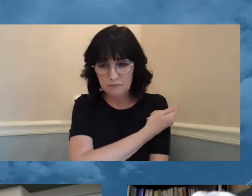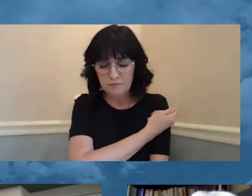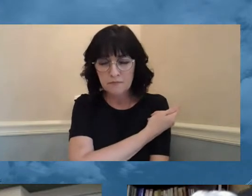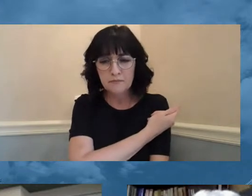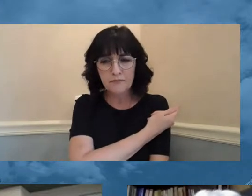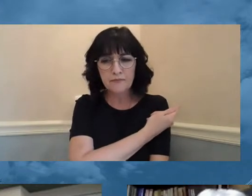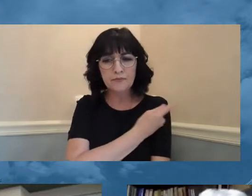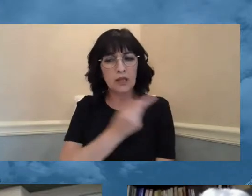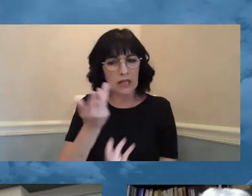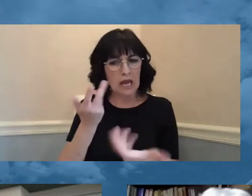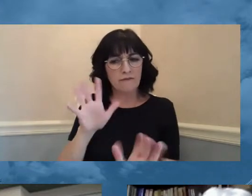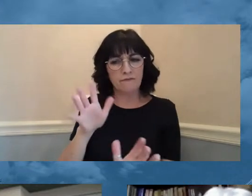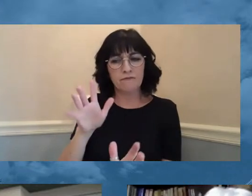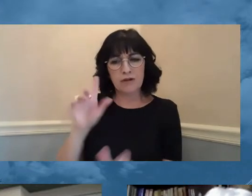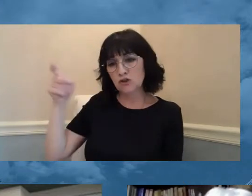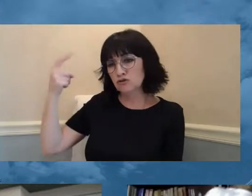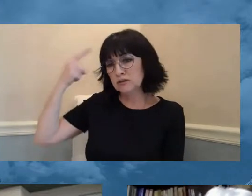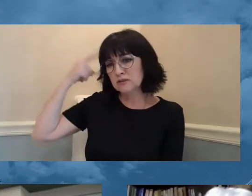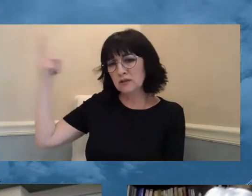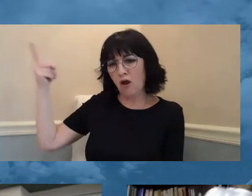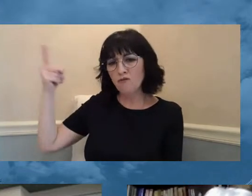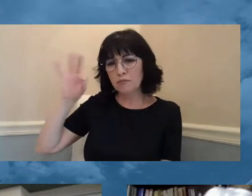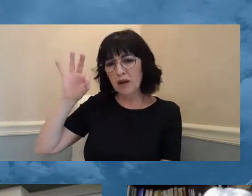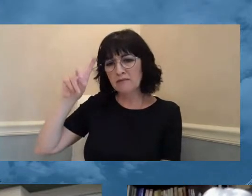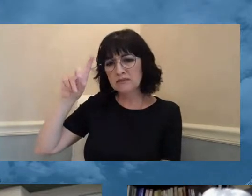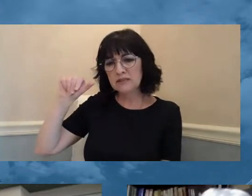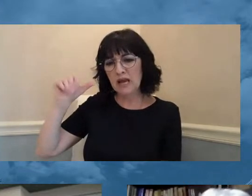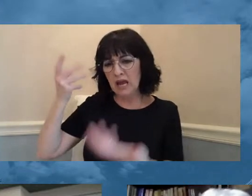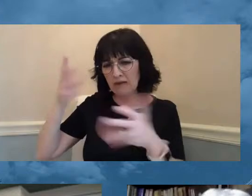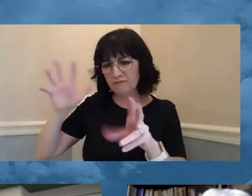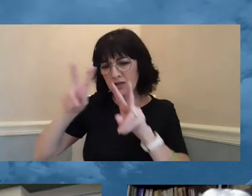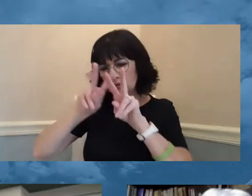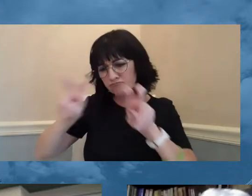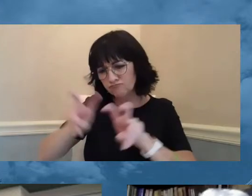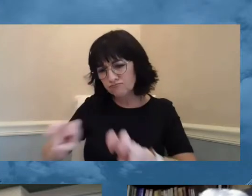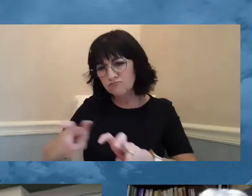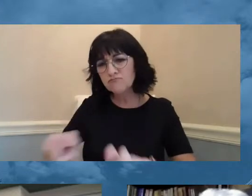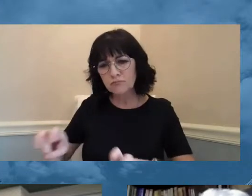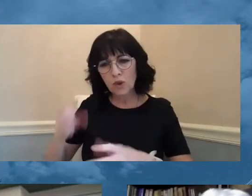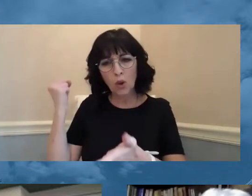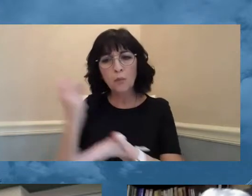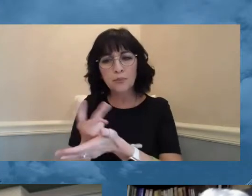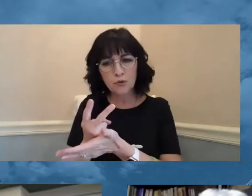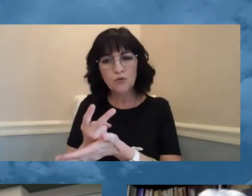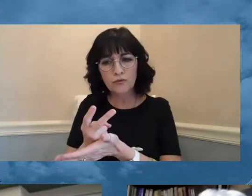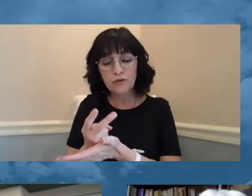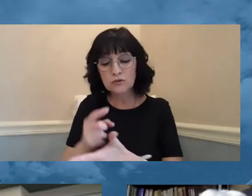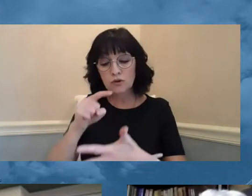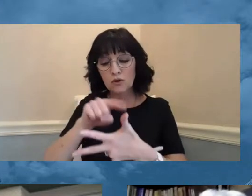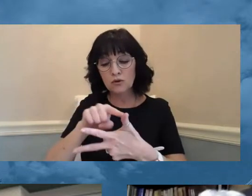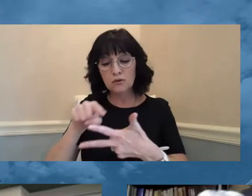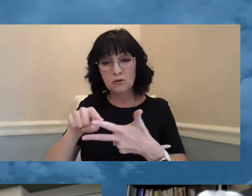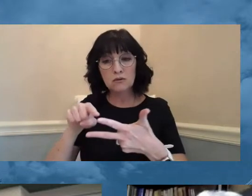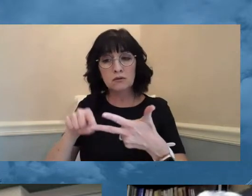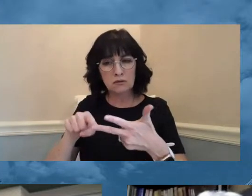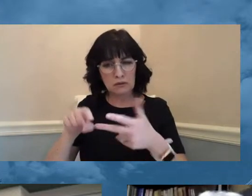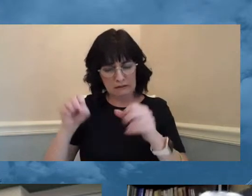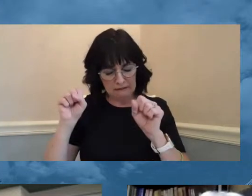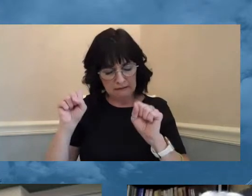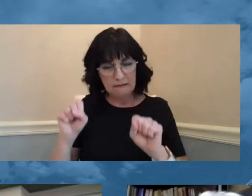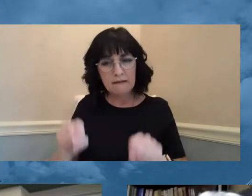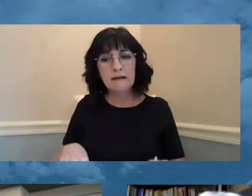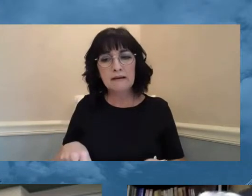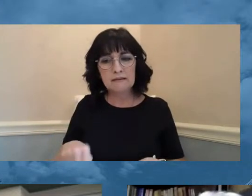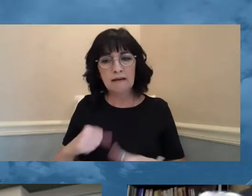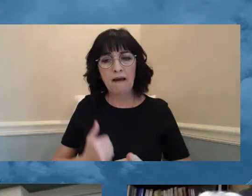in preventing death and hospitalization and transmission of this infection. So, I mean, it's pretty amazing that we're at this